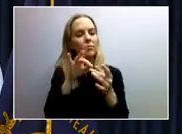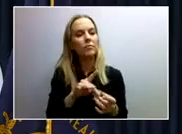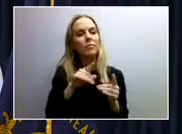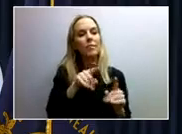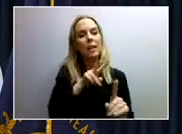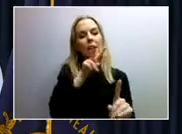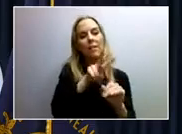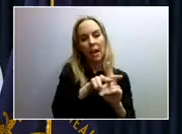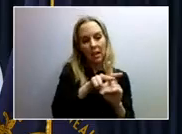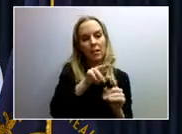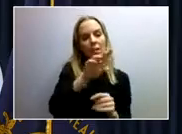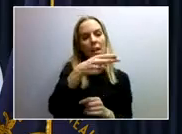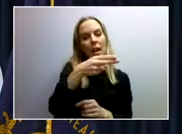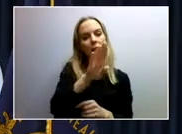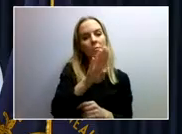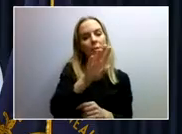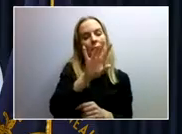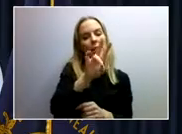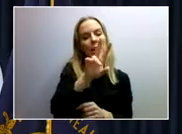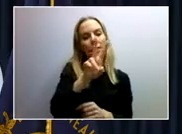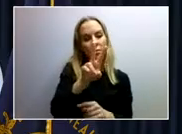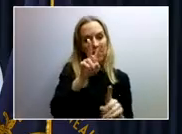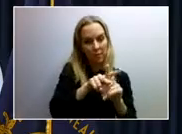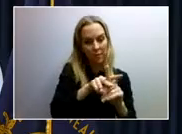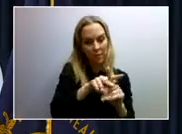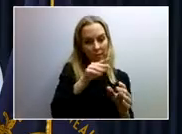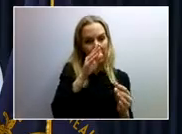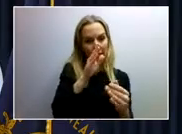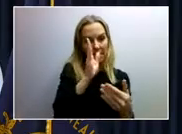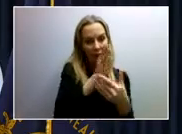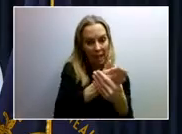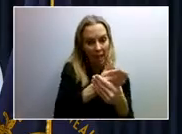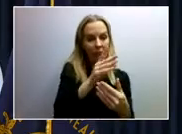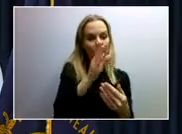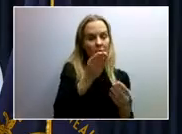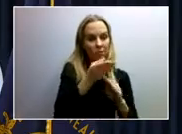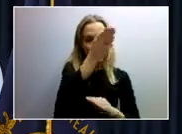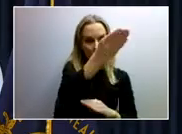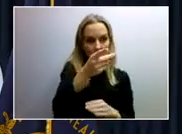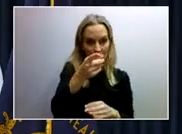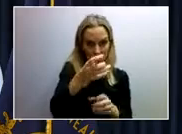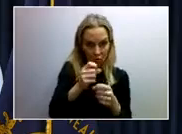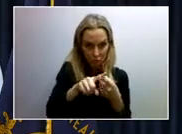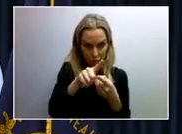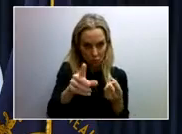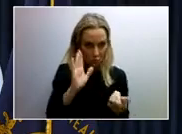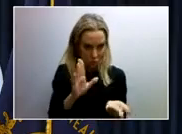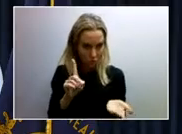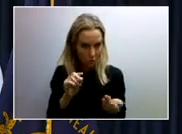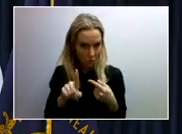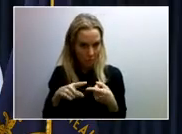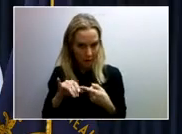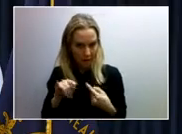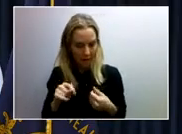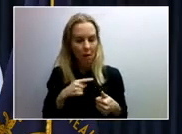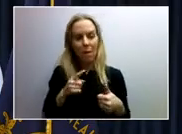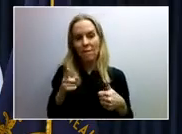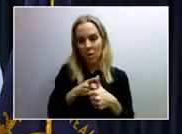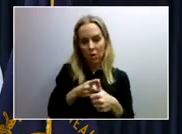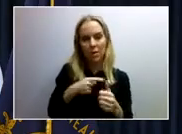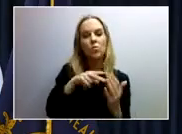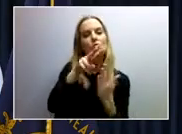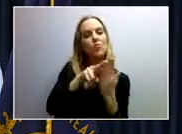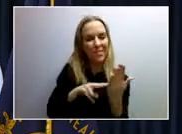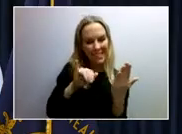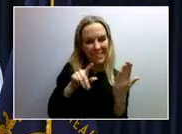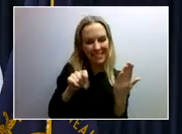Bill 172, gets to you today, what are you going to do about it? Well, the first thing I'm going to do is read it. I'm going